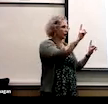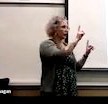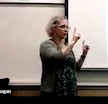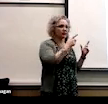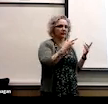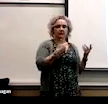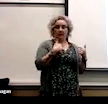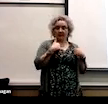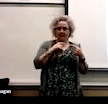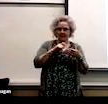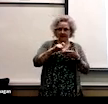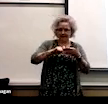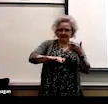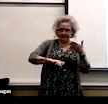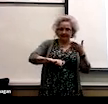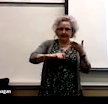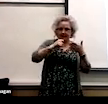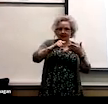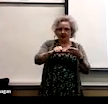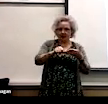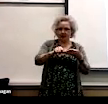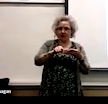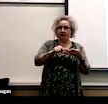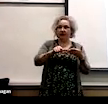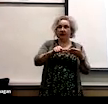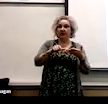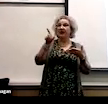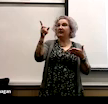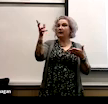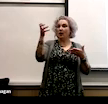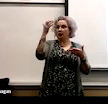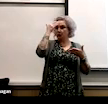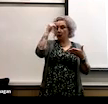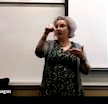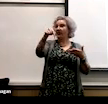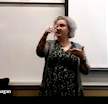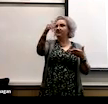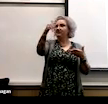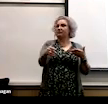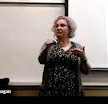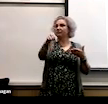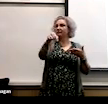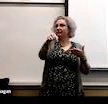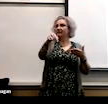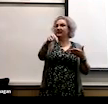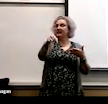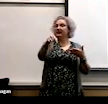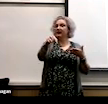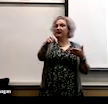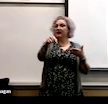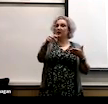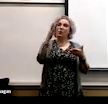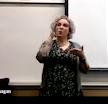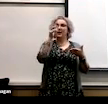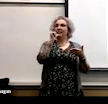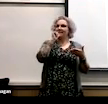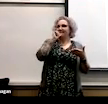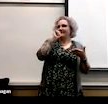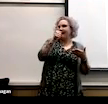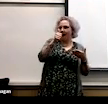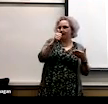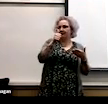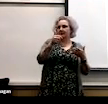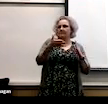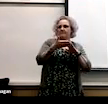possibility of child becoming aggressive from the time they get off the vehicle and